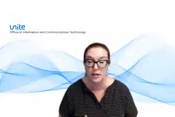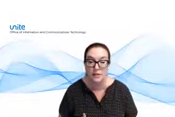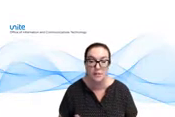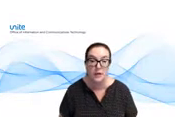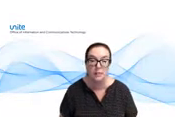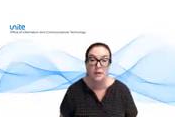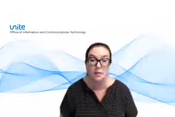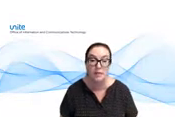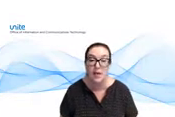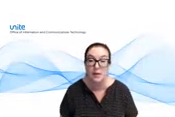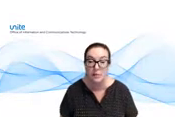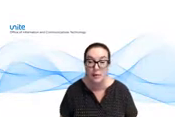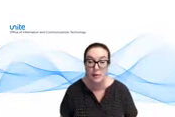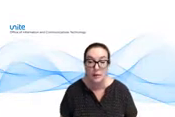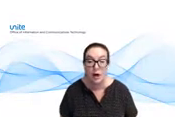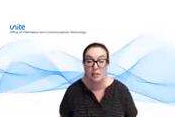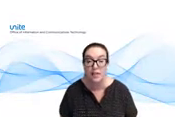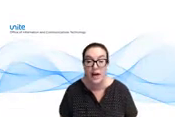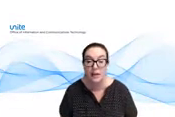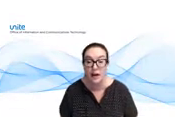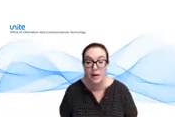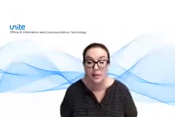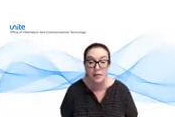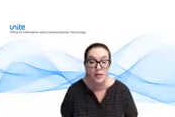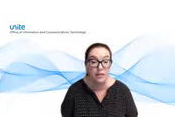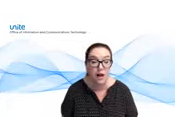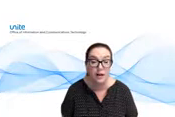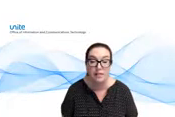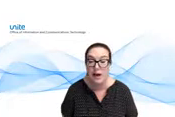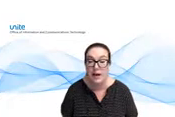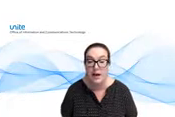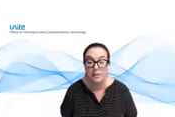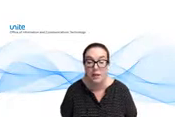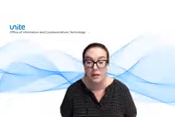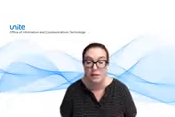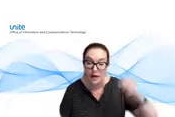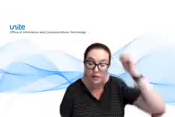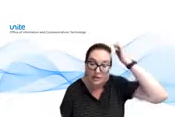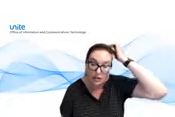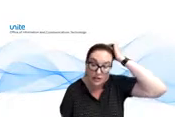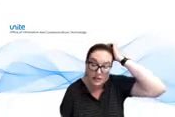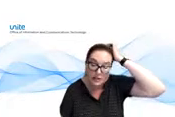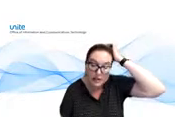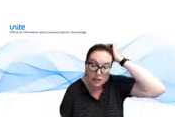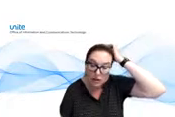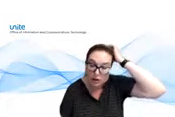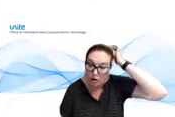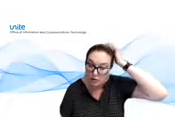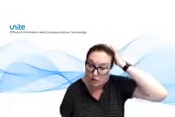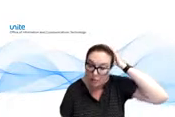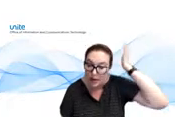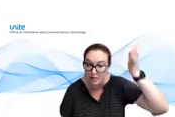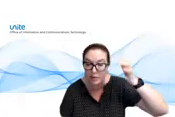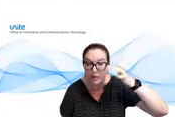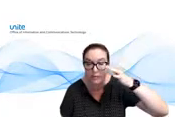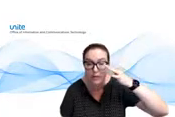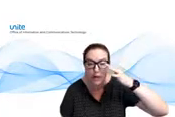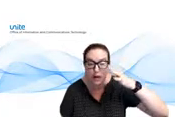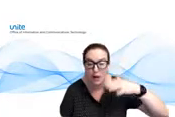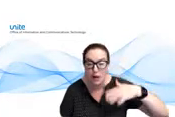a matter of just making people available of that. There's a lot of AI coming into narration and dictation across